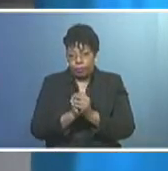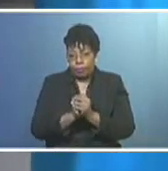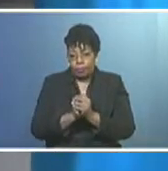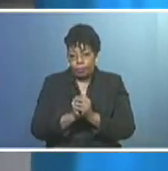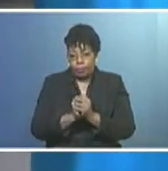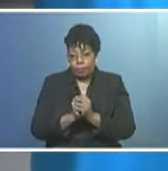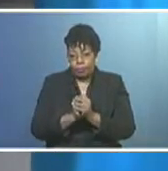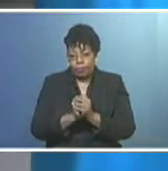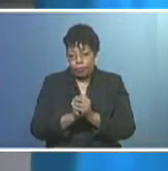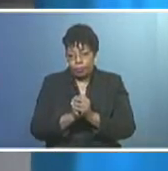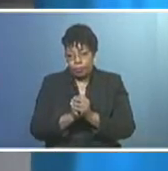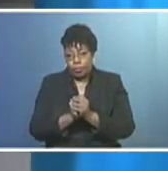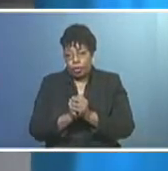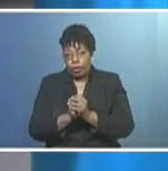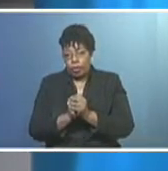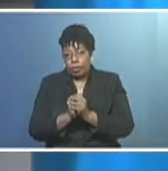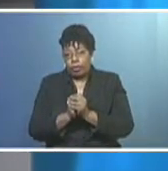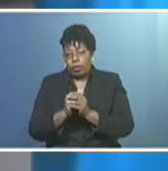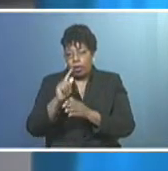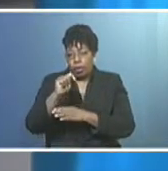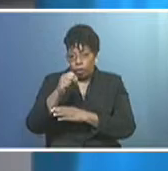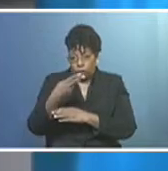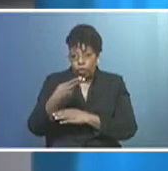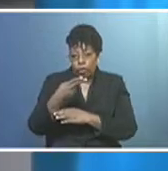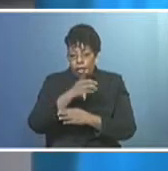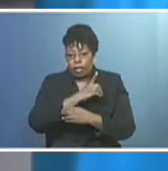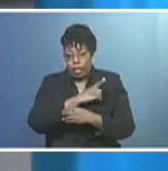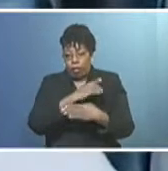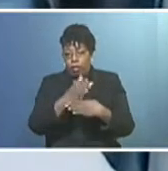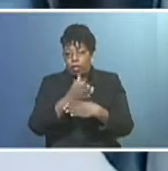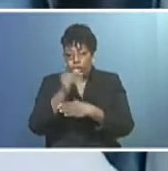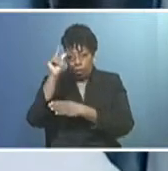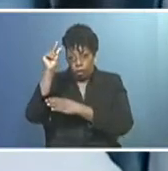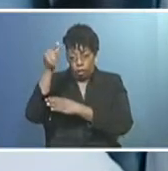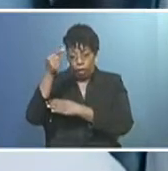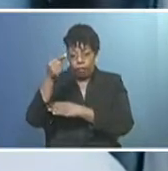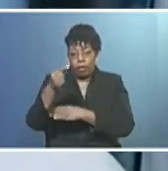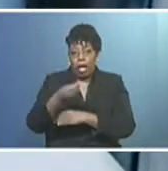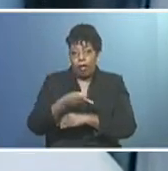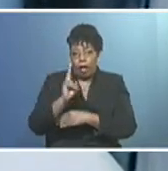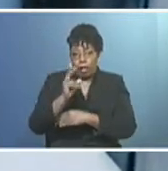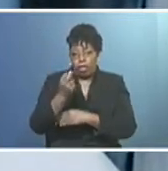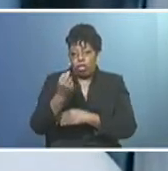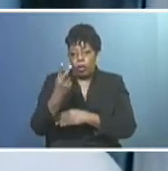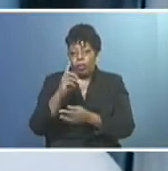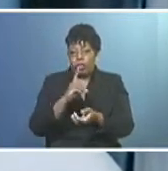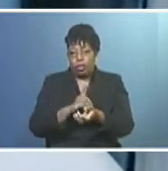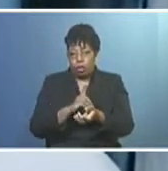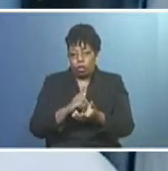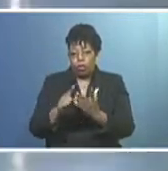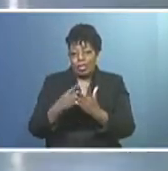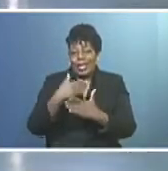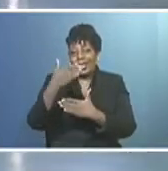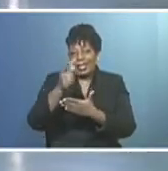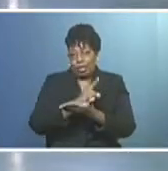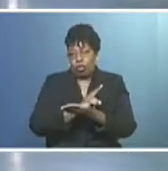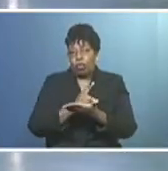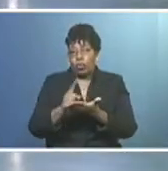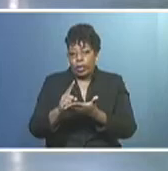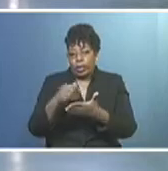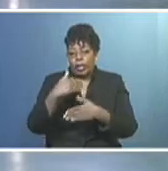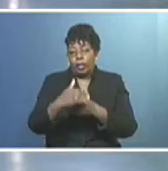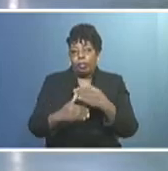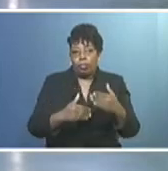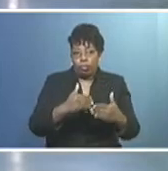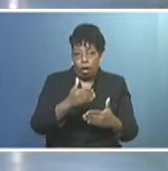Addressing the Ministry of Health's press conference Thursday, Darville shared government is hiring an additional 12 doctors set to start next week and is in the process